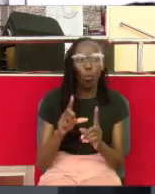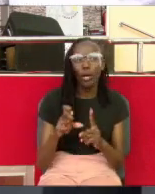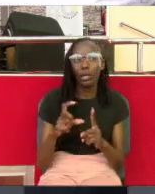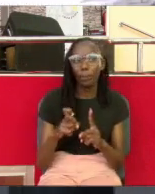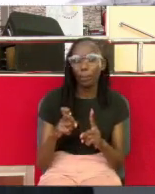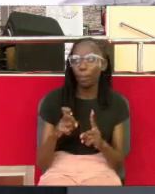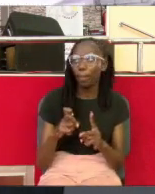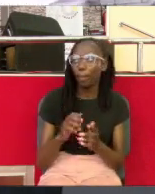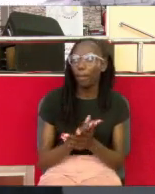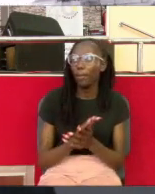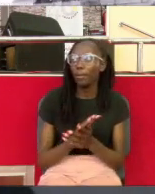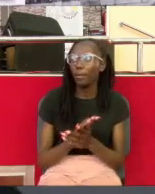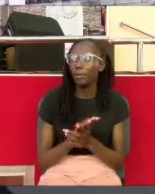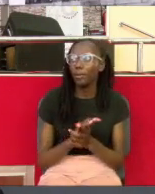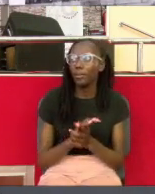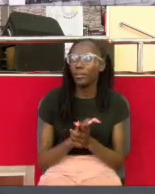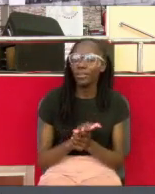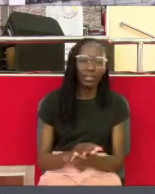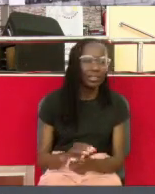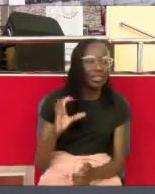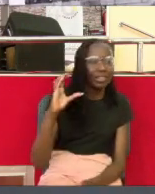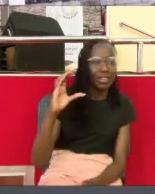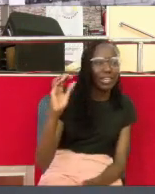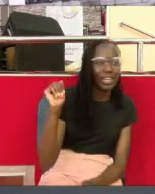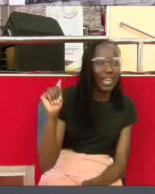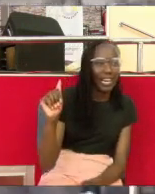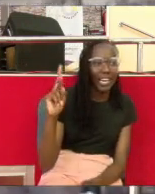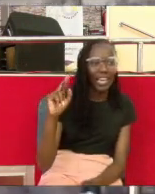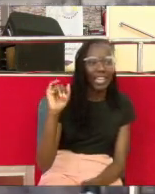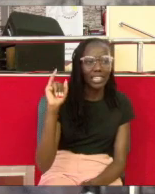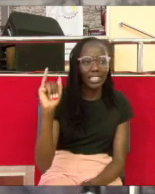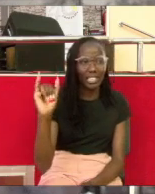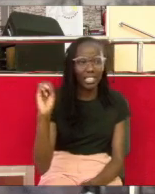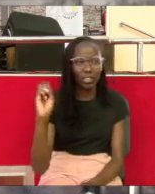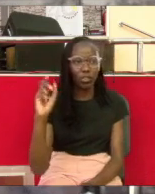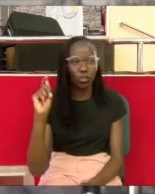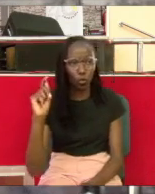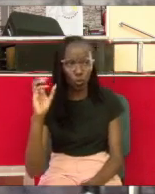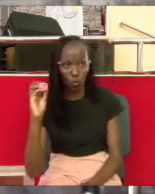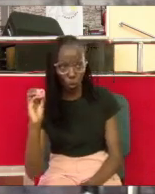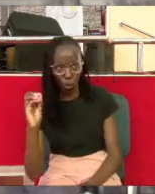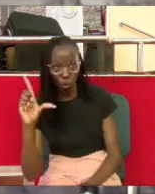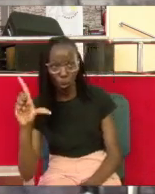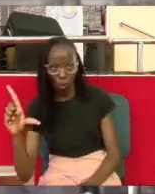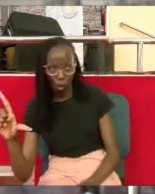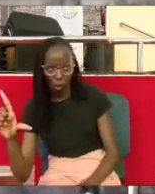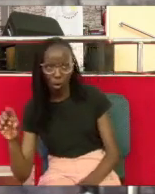Eucharistos would mean that I am thankful to God